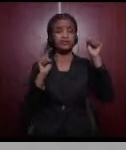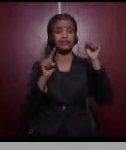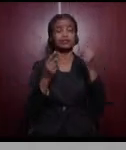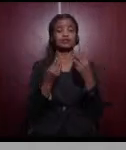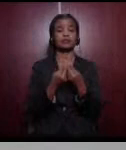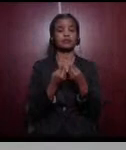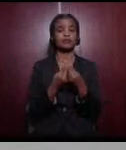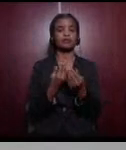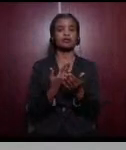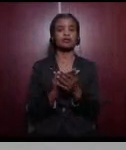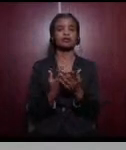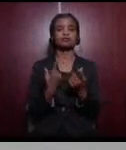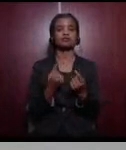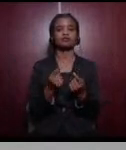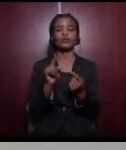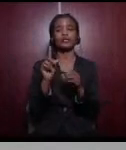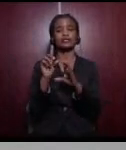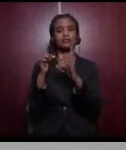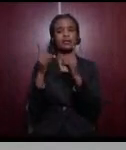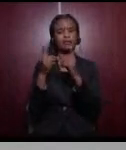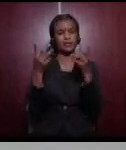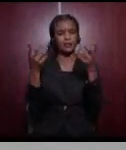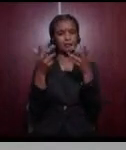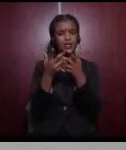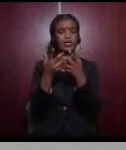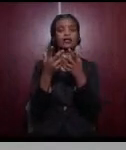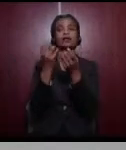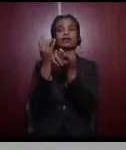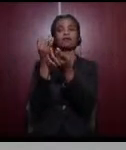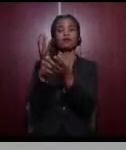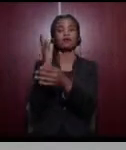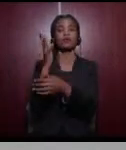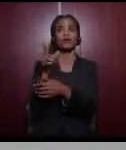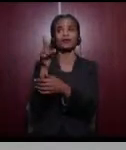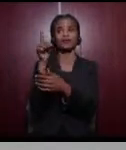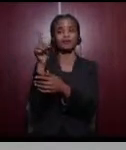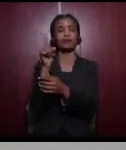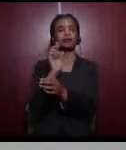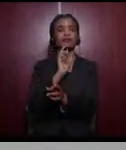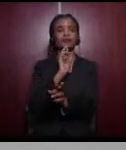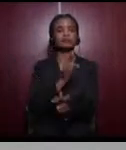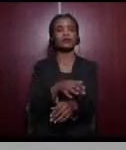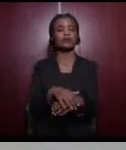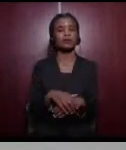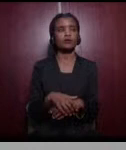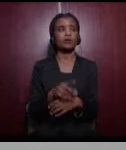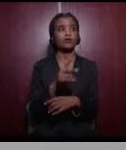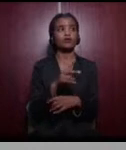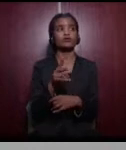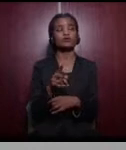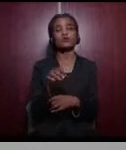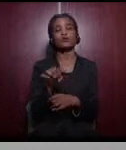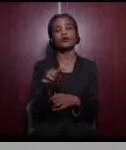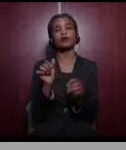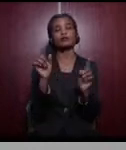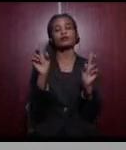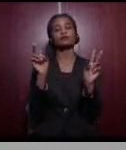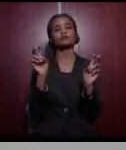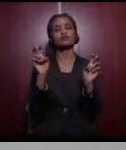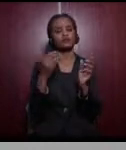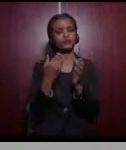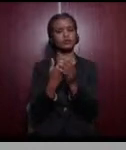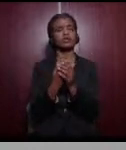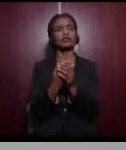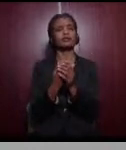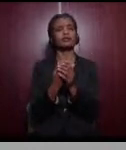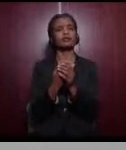to take to the relevant department so that they can be able to respond. You can also raise these issues, kadi petitions, so that you can be